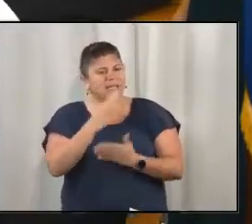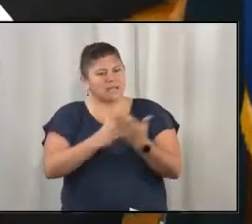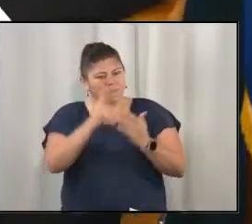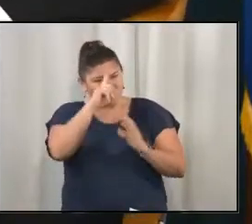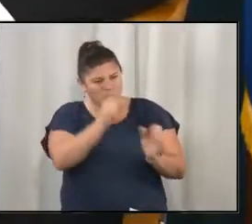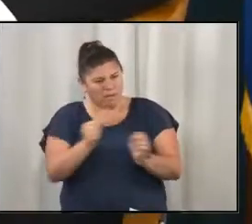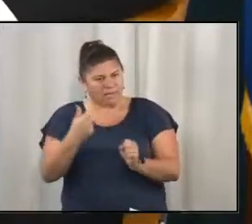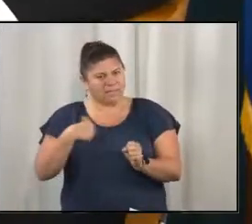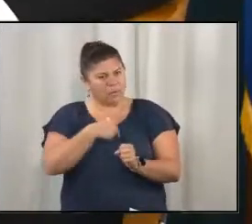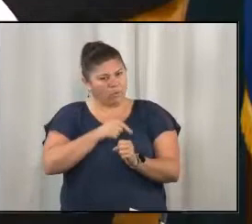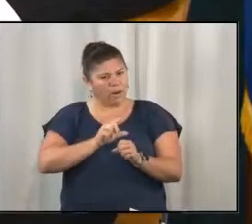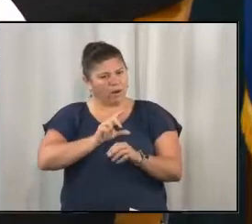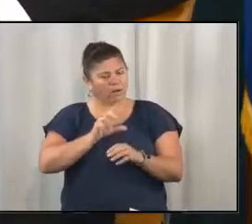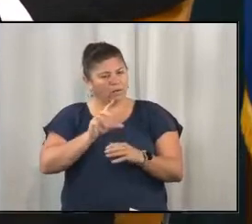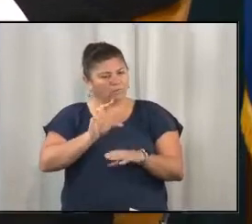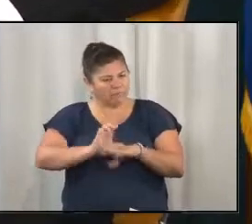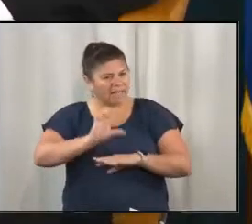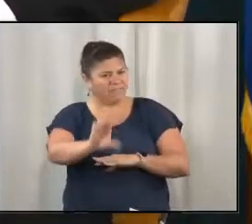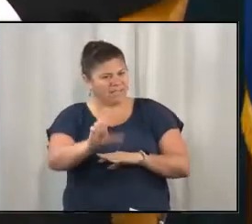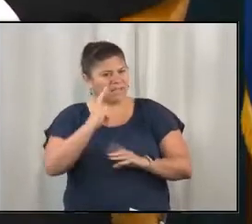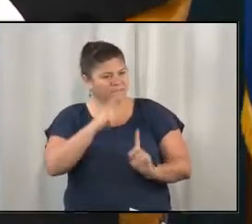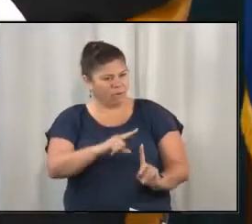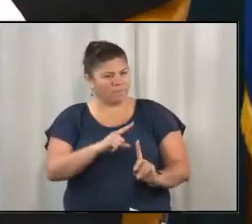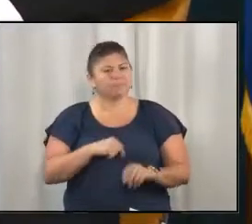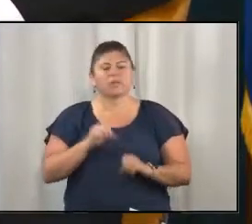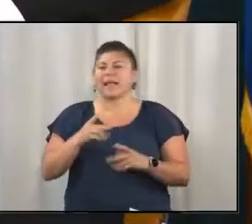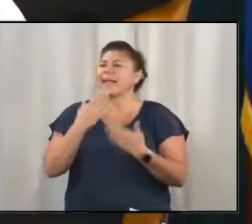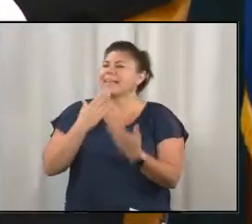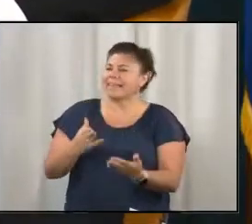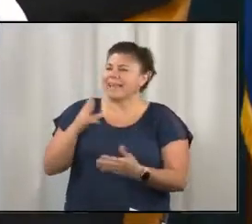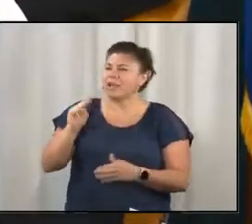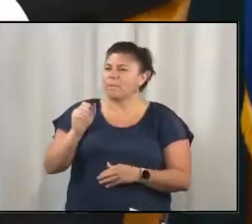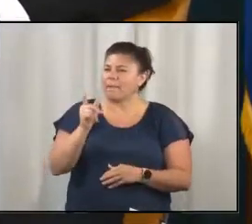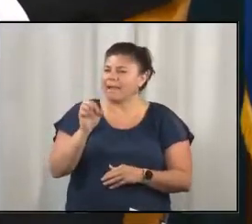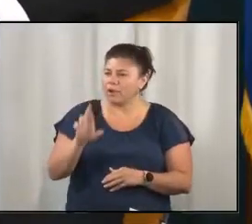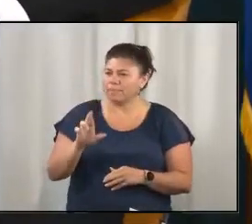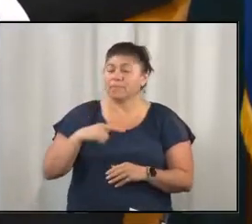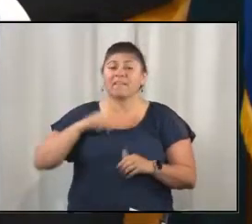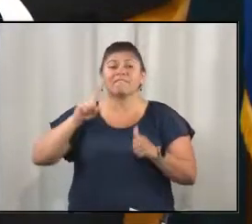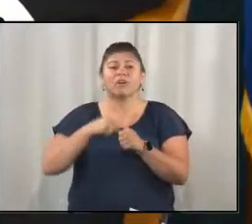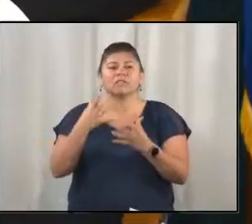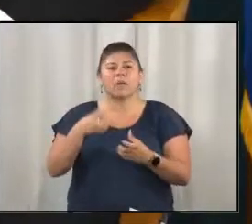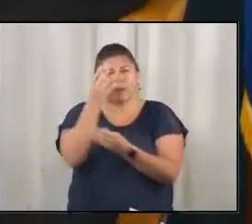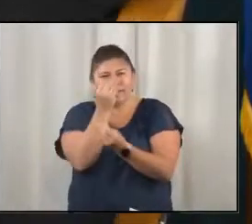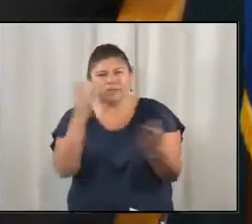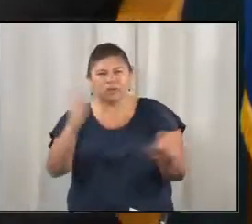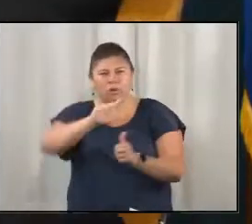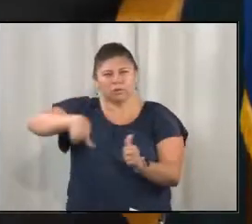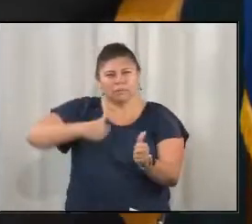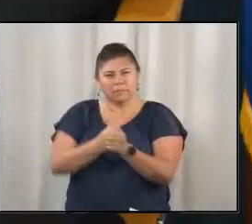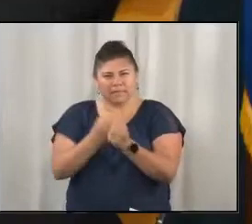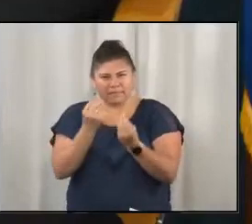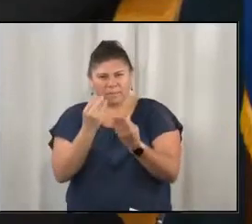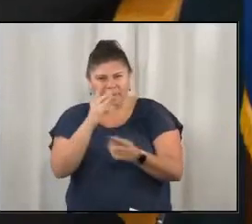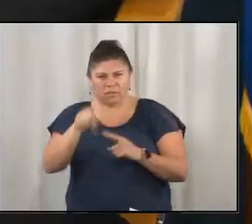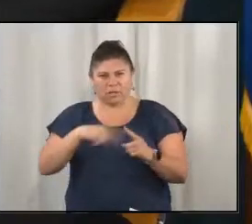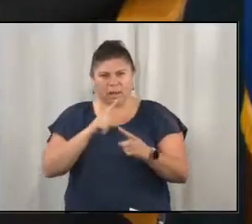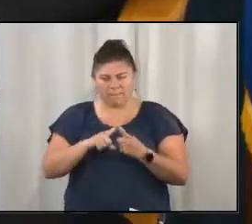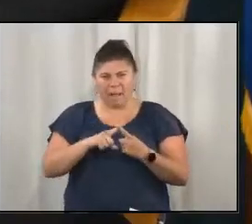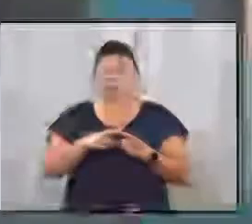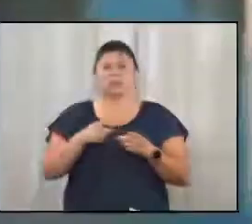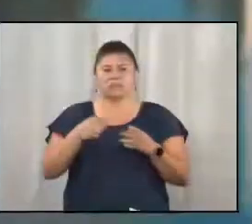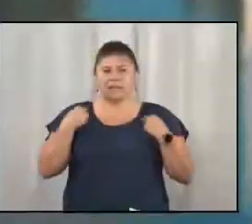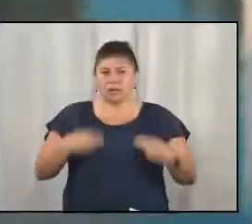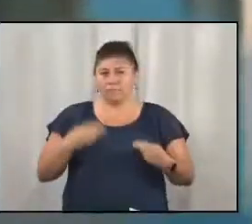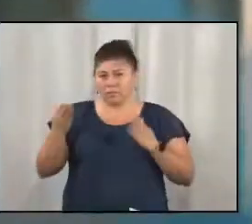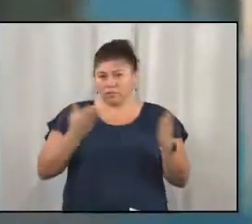this year. Yeah, so thank you, Mayor. Sure. So first of all, I'd like to just provide some context to overall homeless services budget within the Health and Human Services